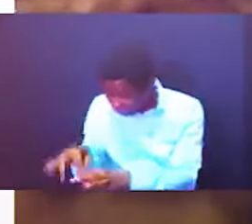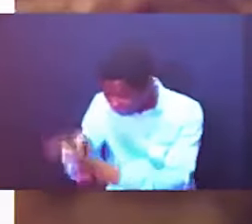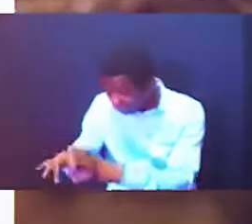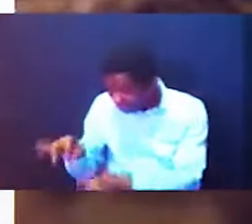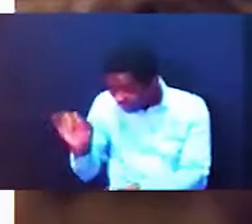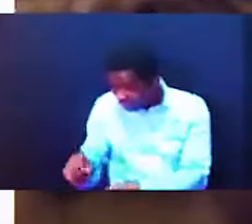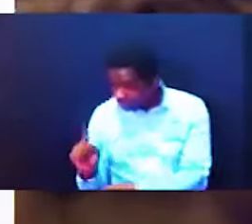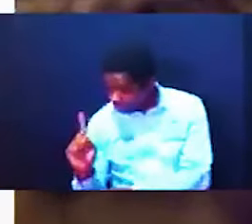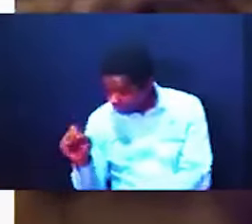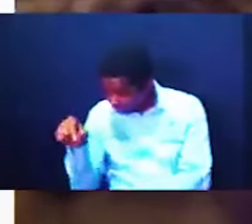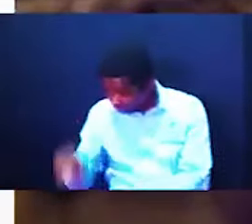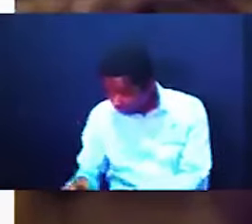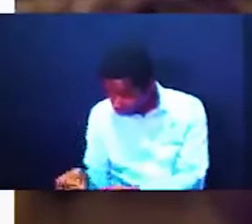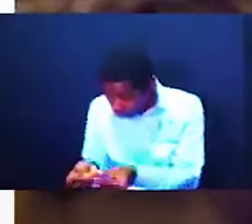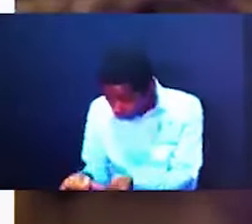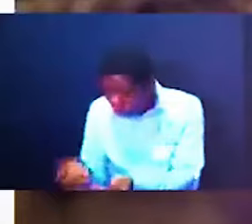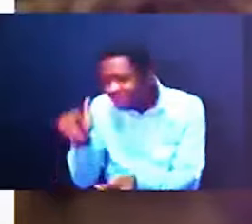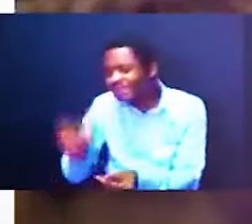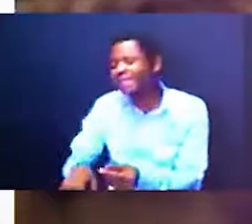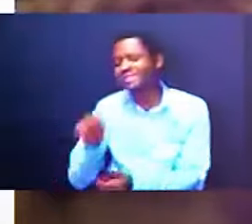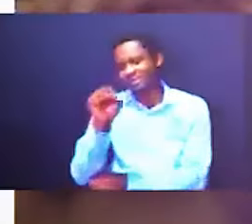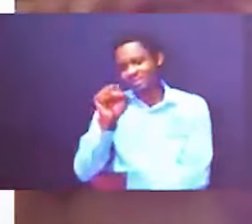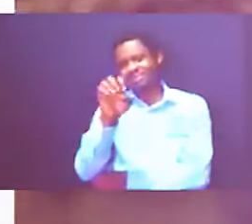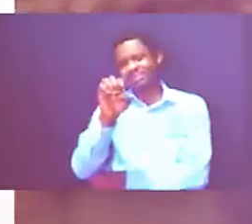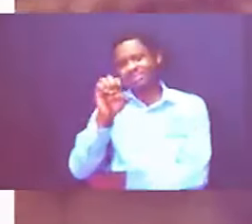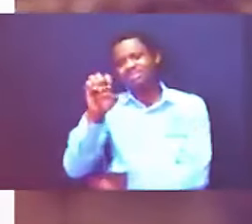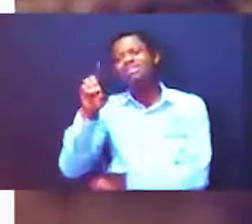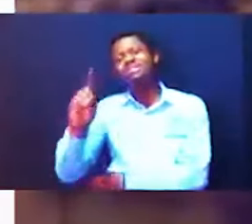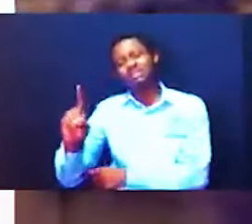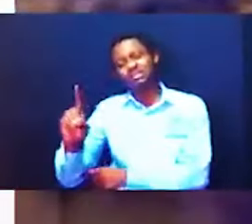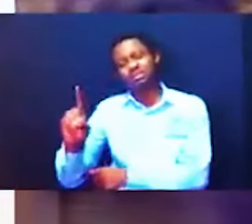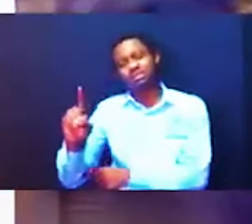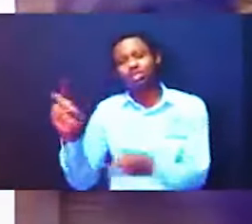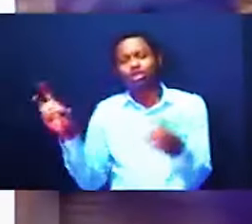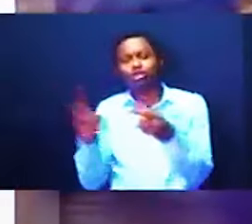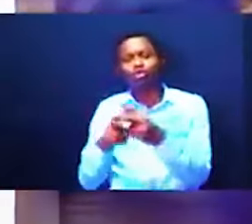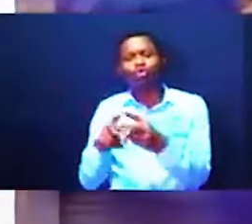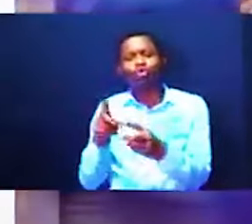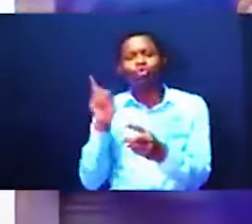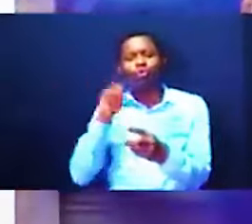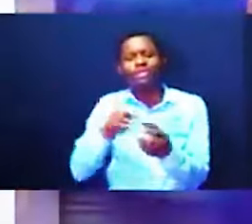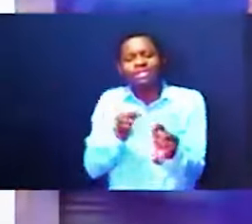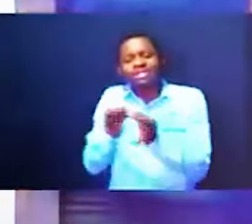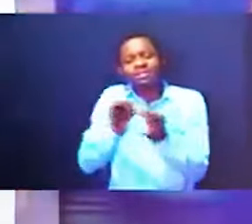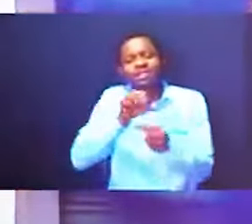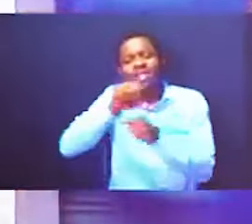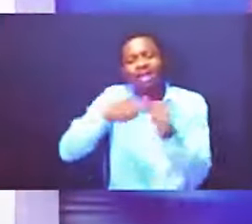for subsequent development. So we are